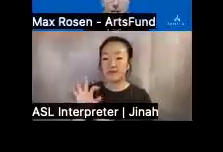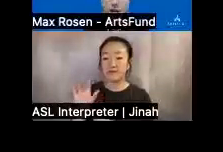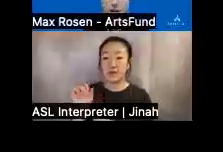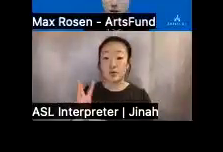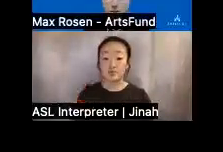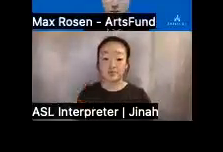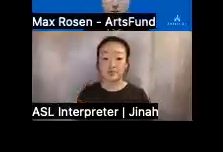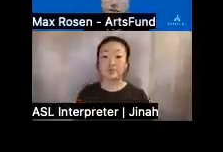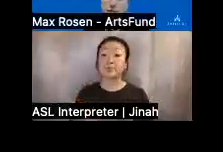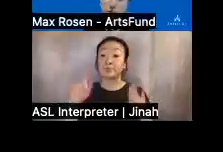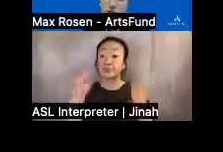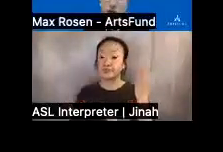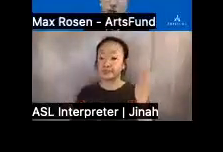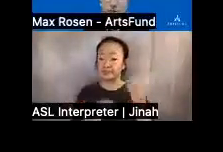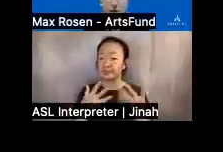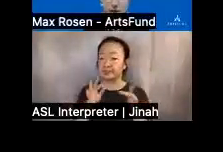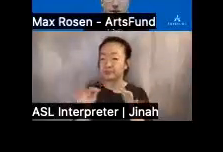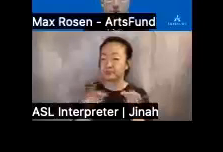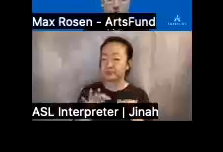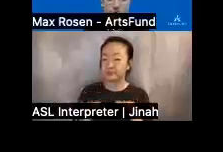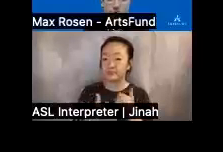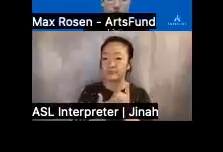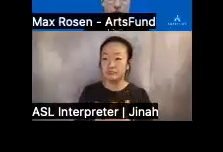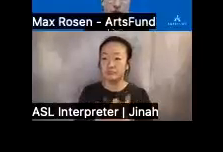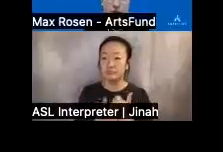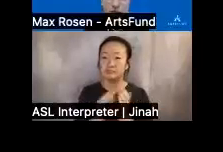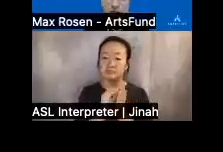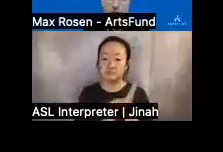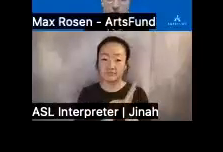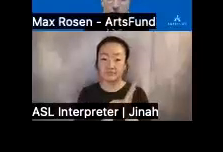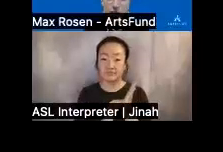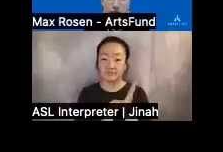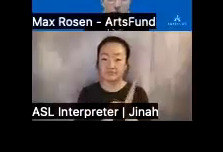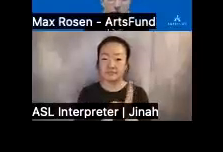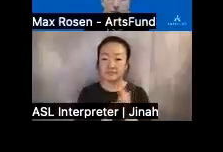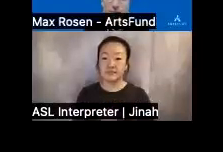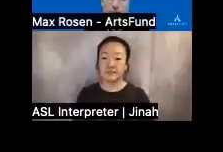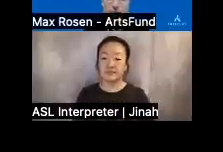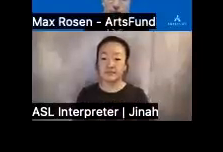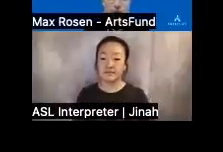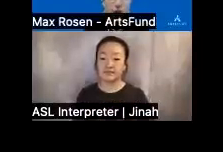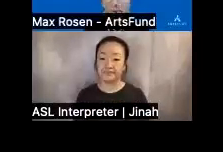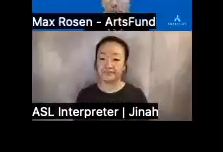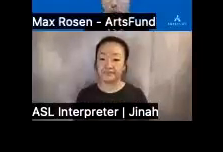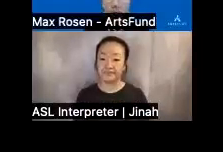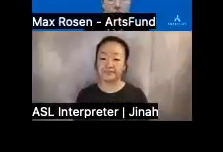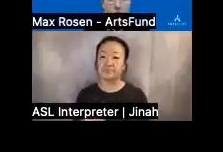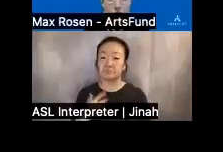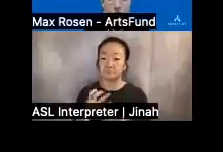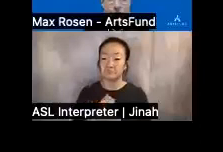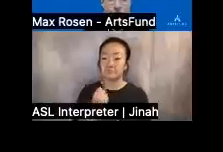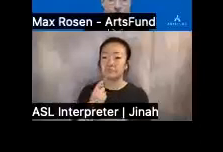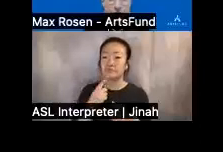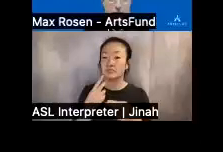and we provide a few definitions to help you fill out this form. I'll take a moment to just mention about